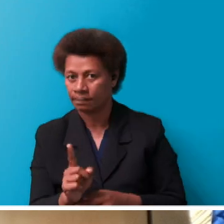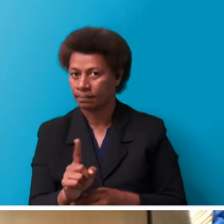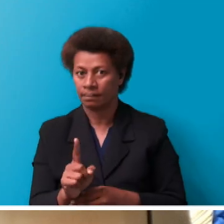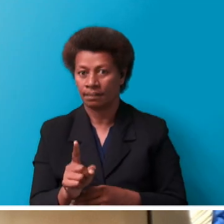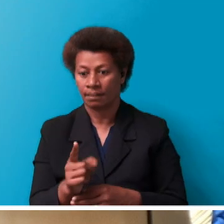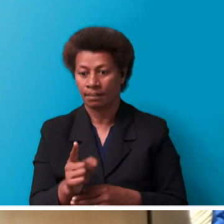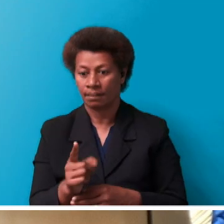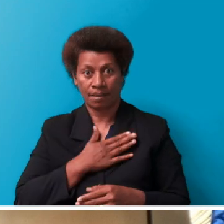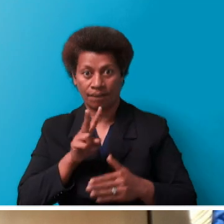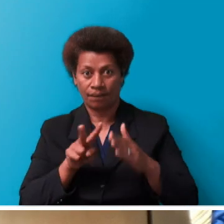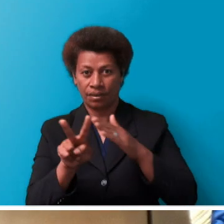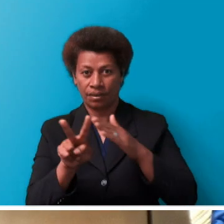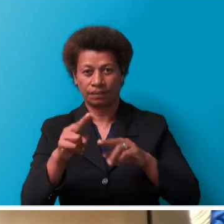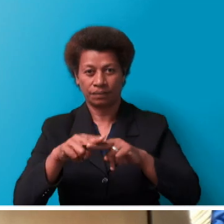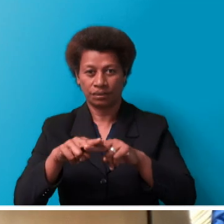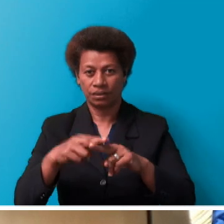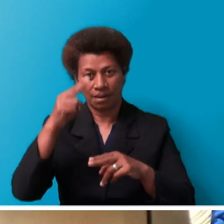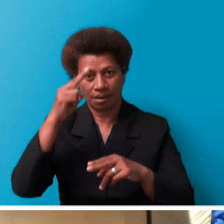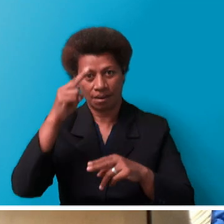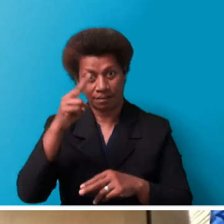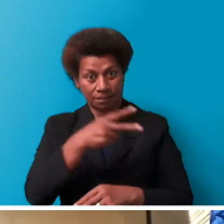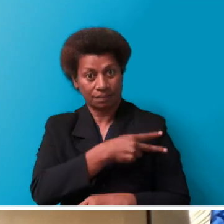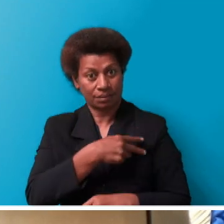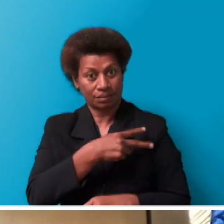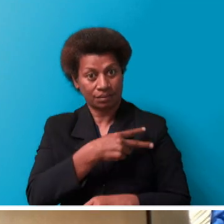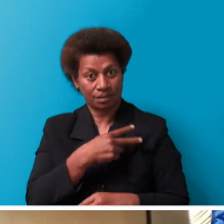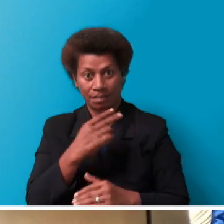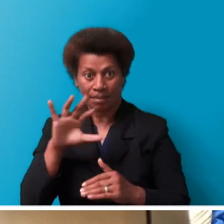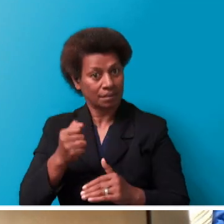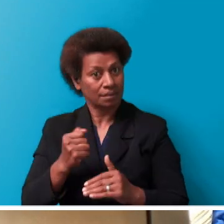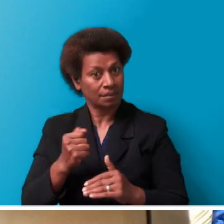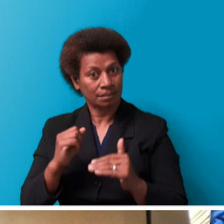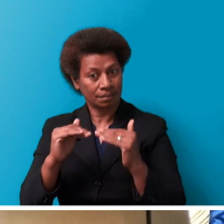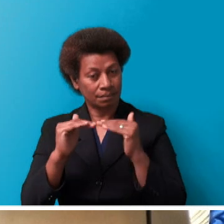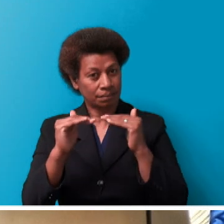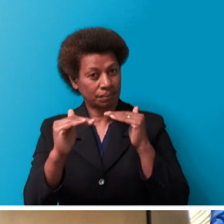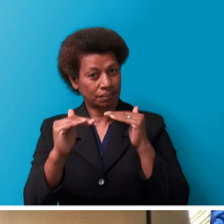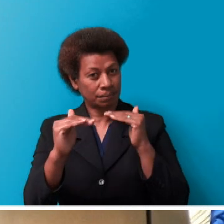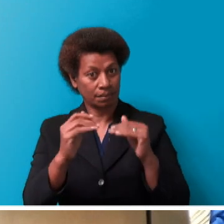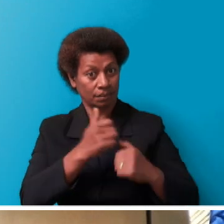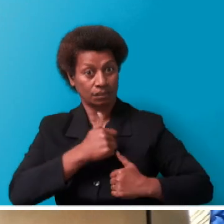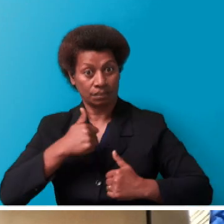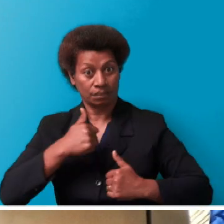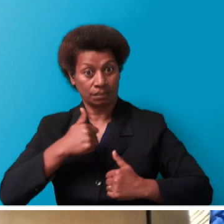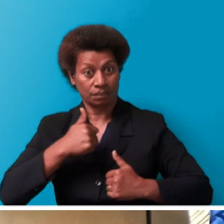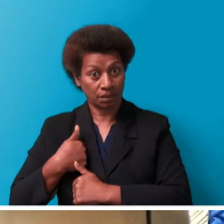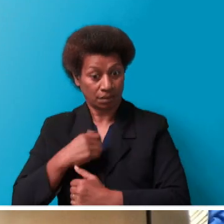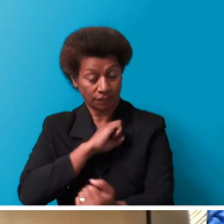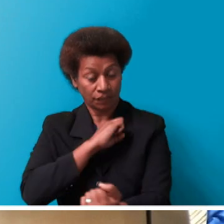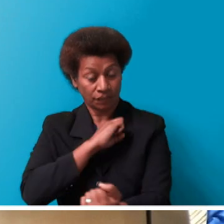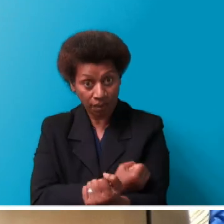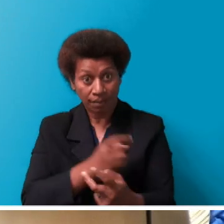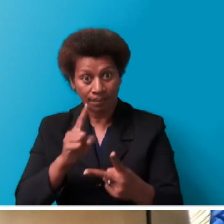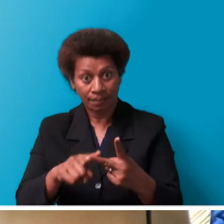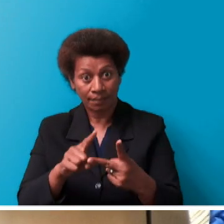Fiji, a nation where security is measured not just by the strength of our military, but the strength of our